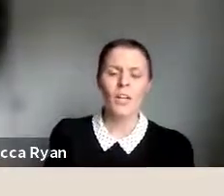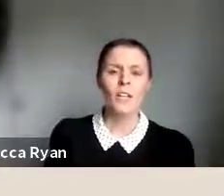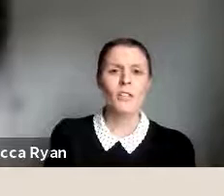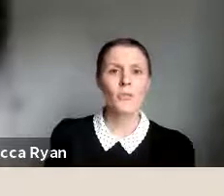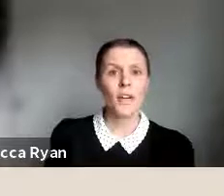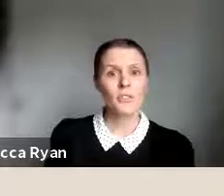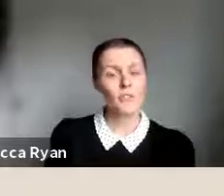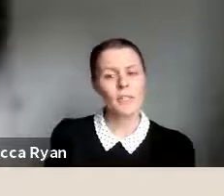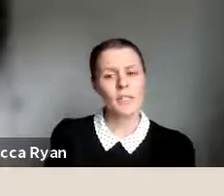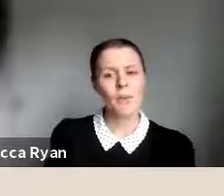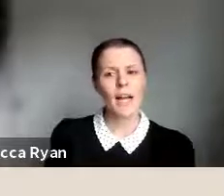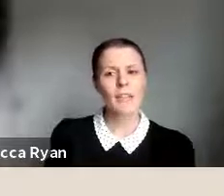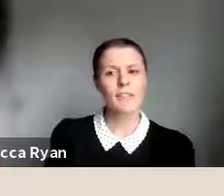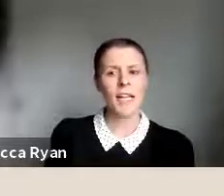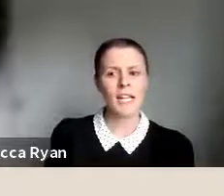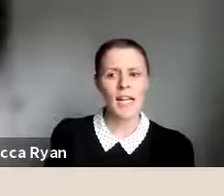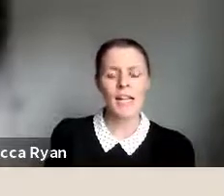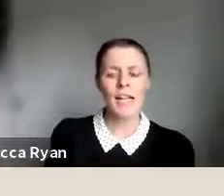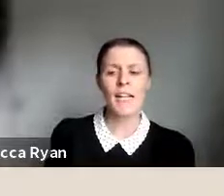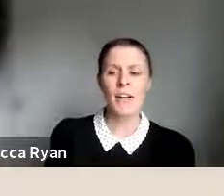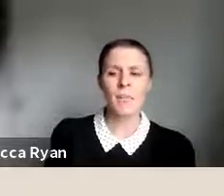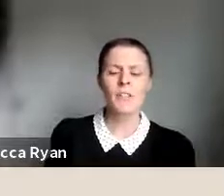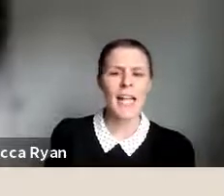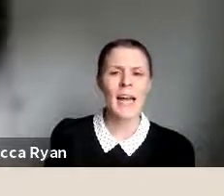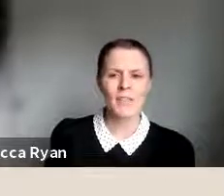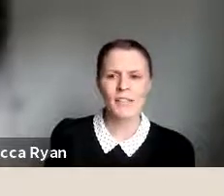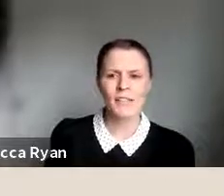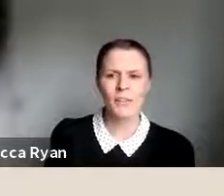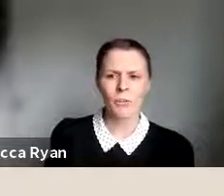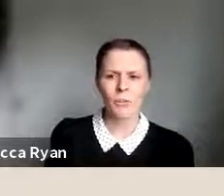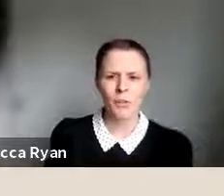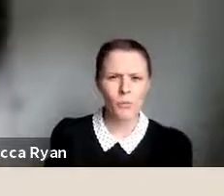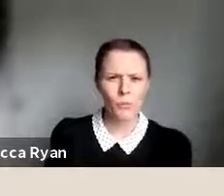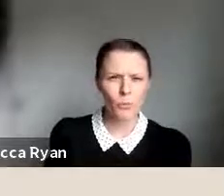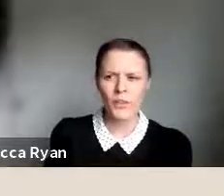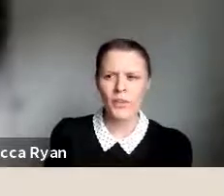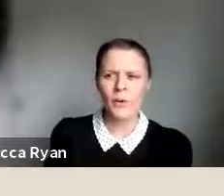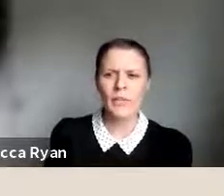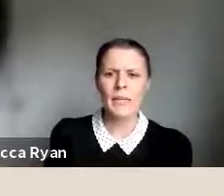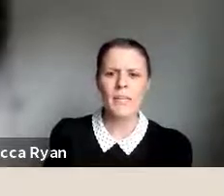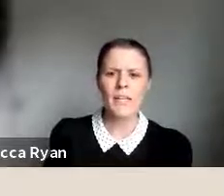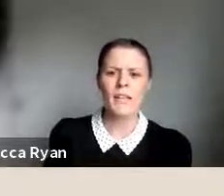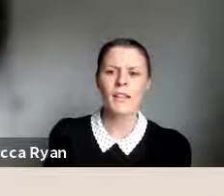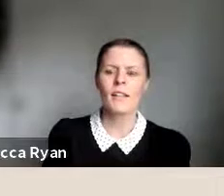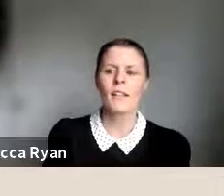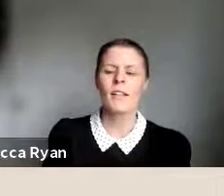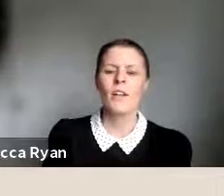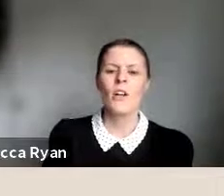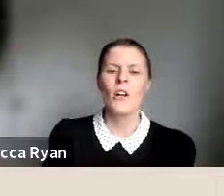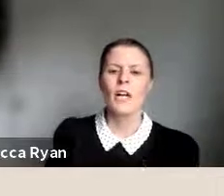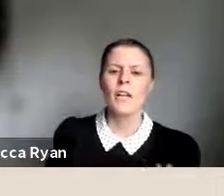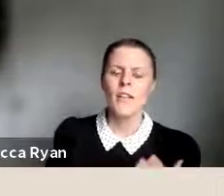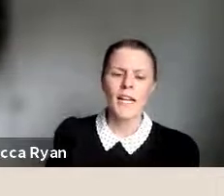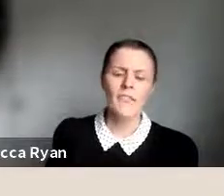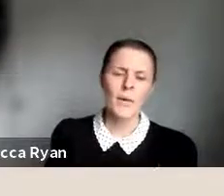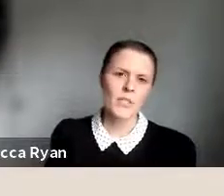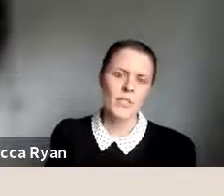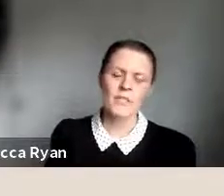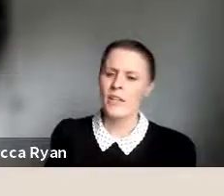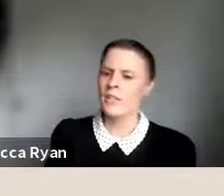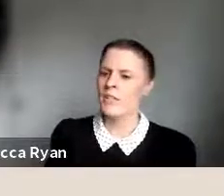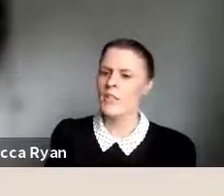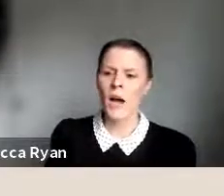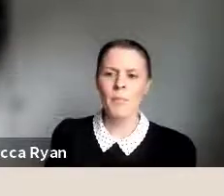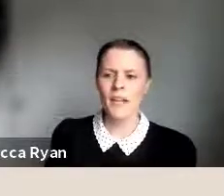people. So Pfizer, for example, has 95% efficacy. So, but what does that really mean?